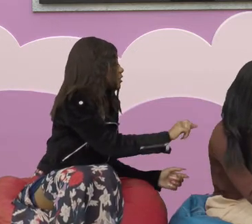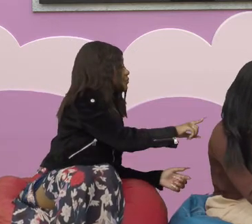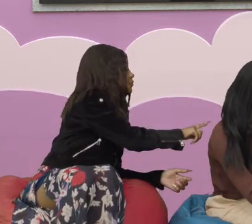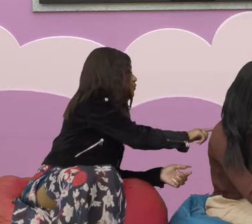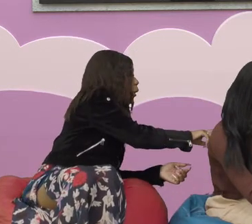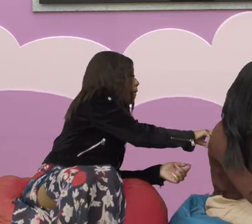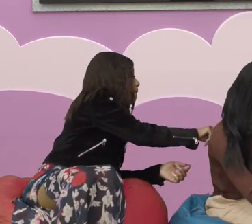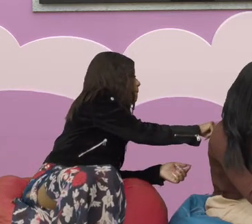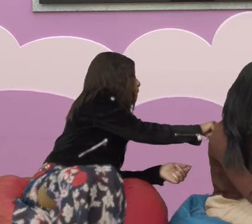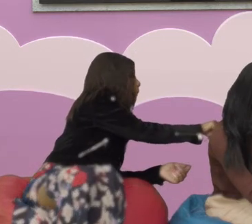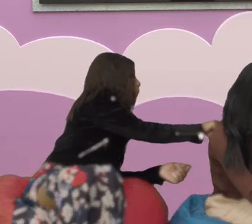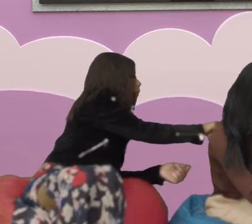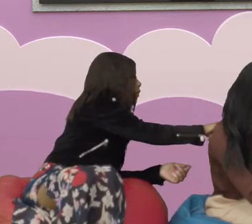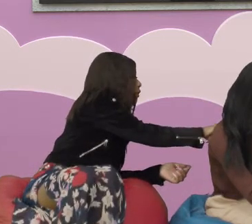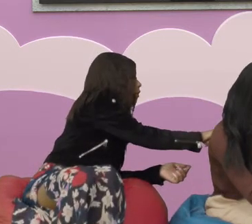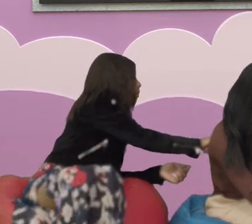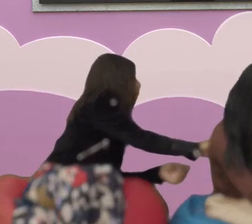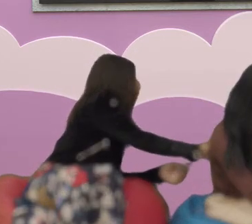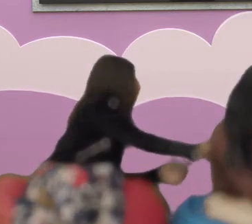Okay.